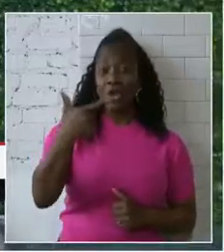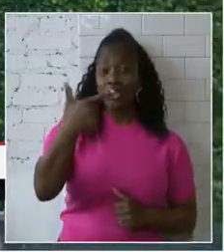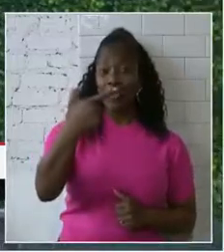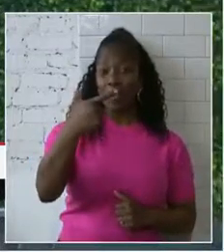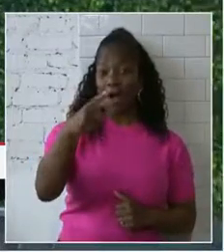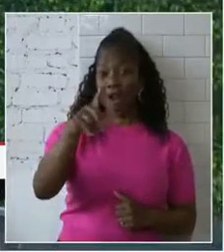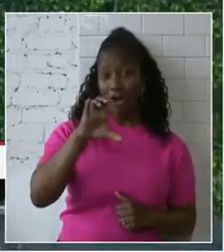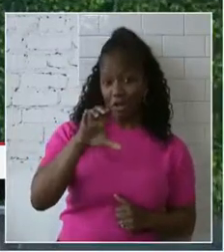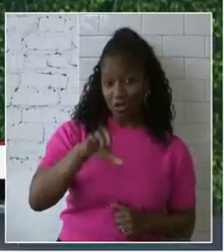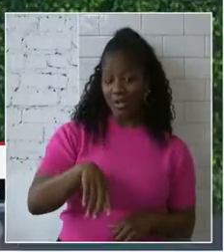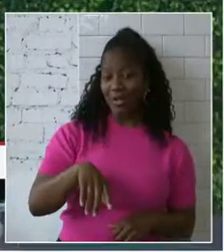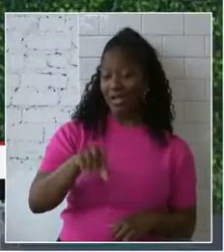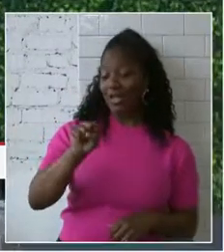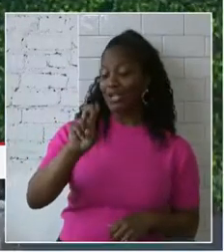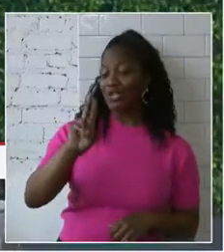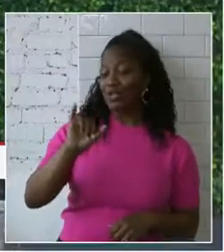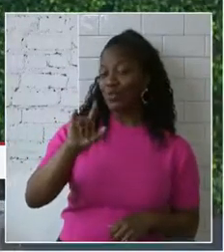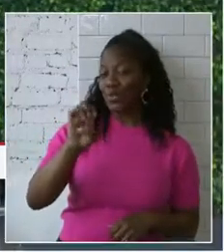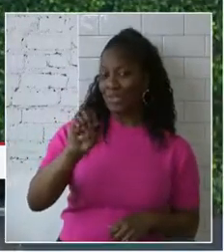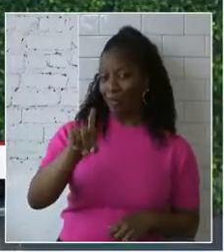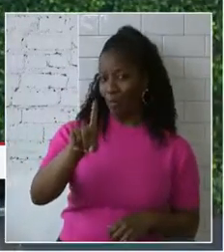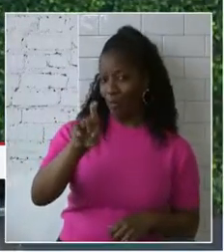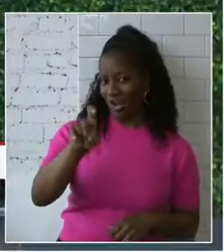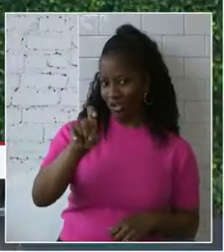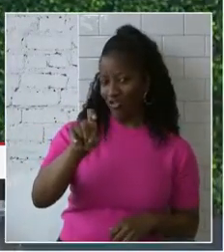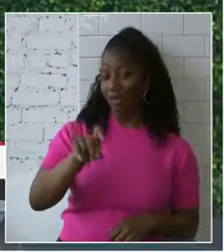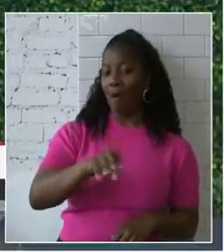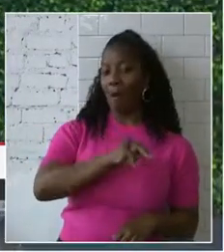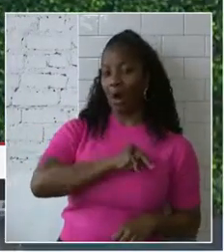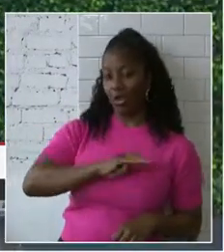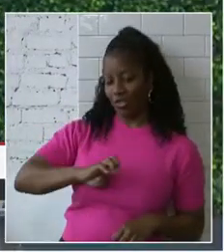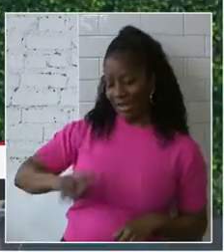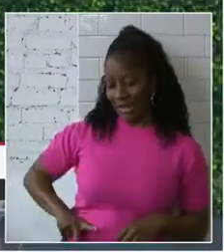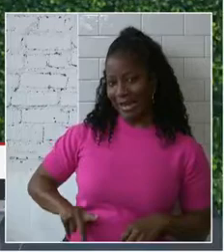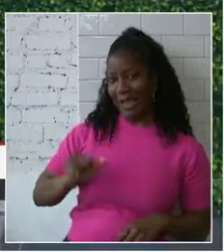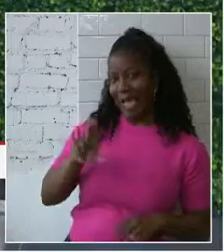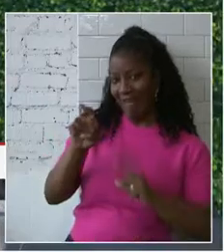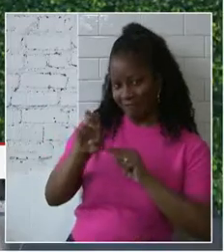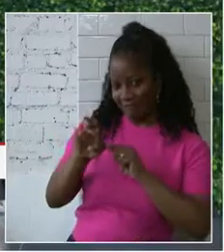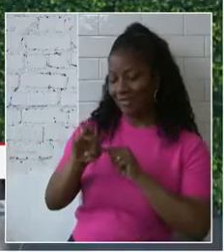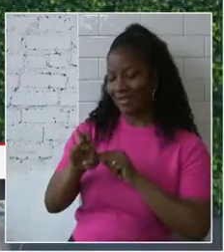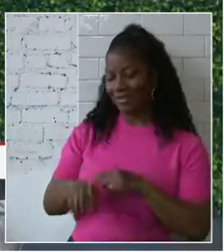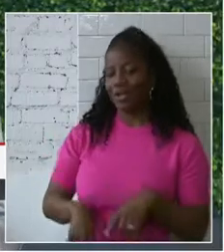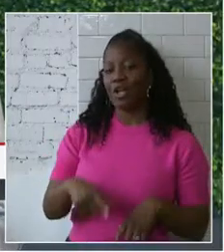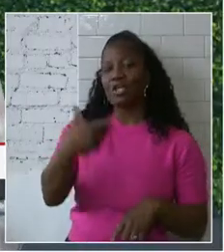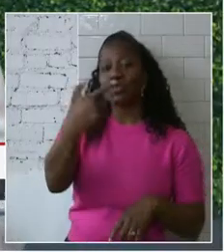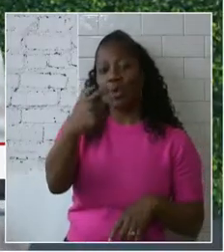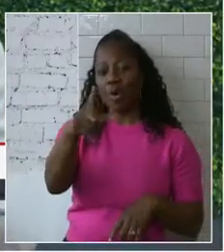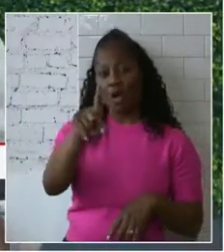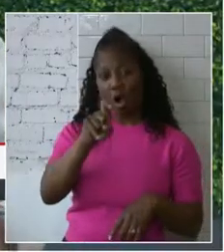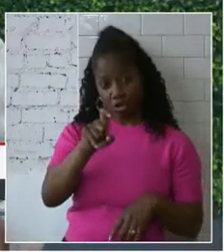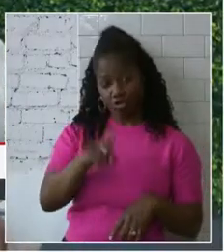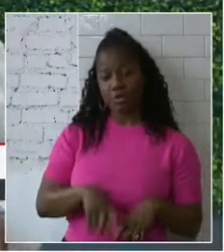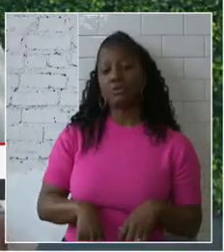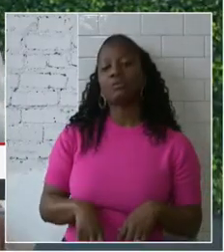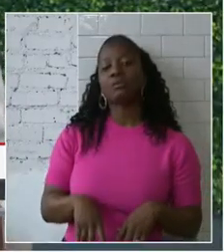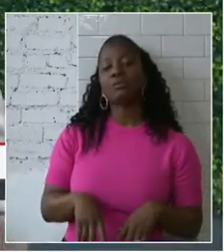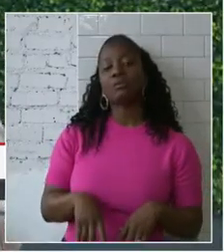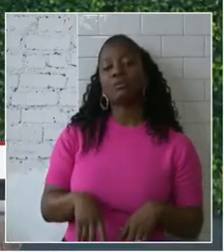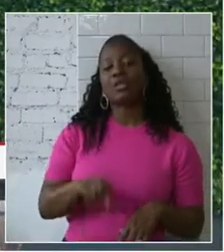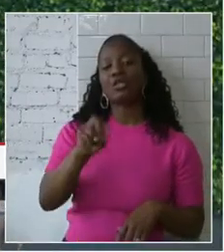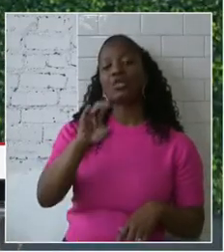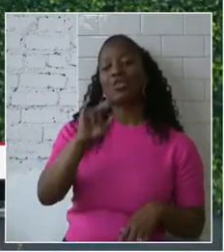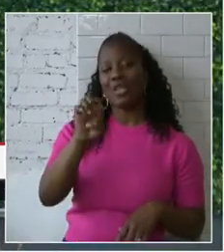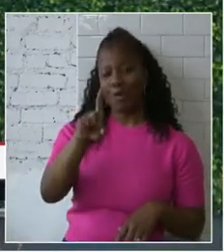2100 Suite 100, Martin Luther King Avenue, 2100 Martin Luther King Suite 100.